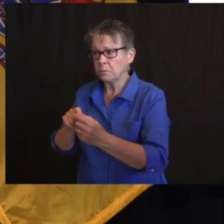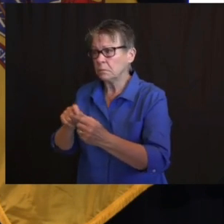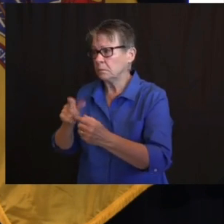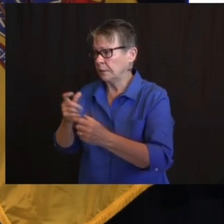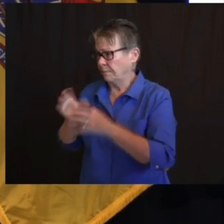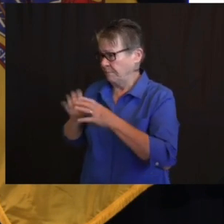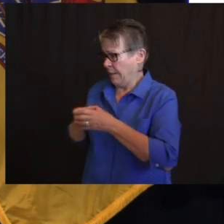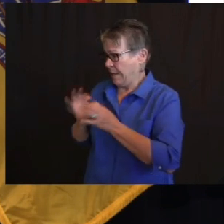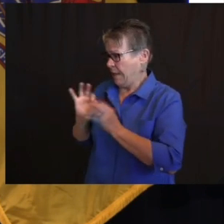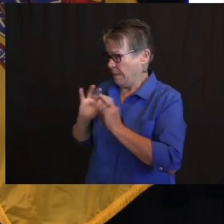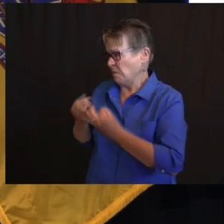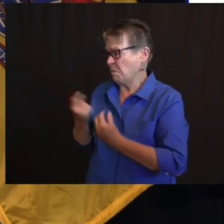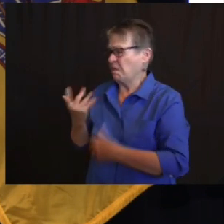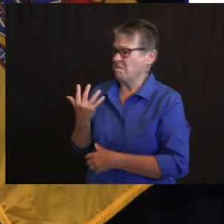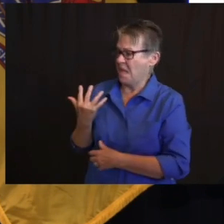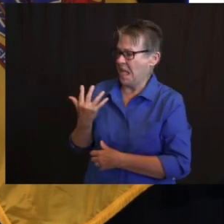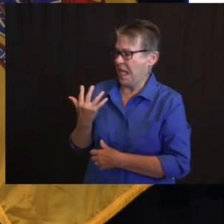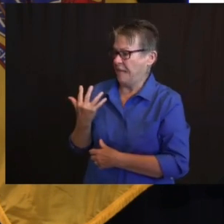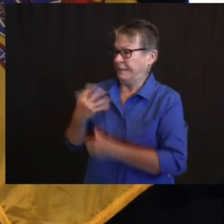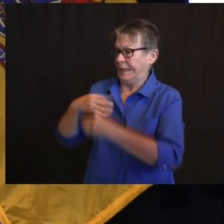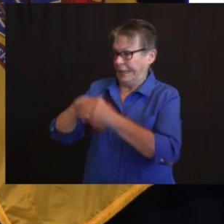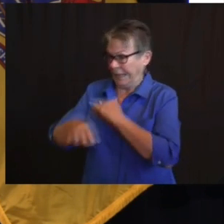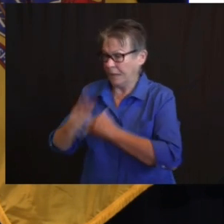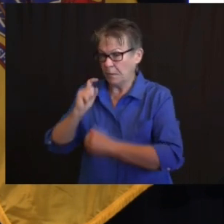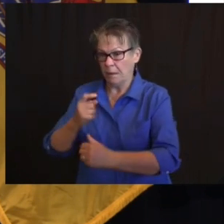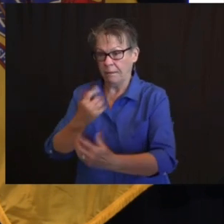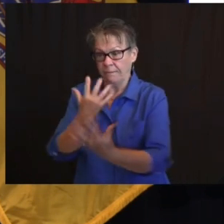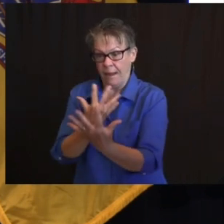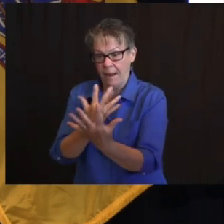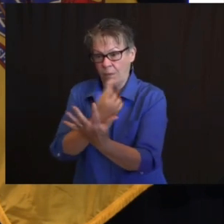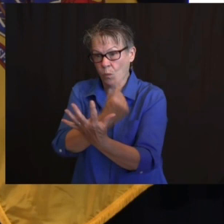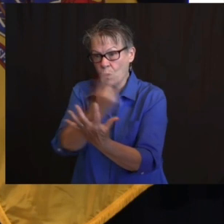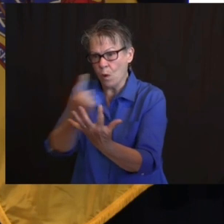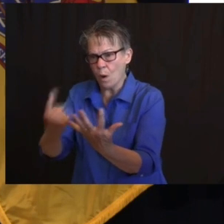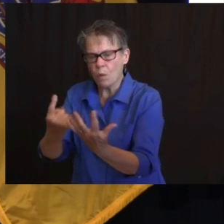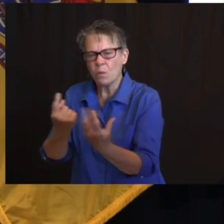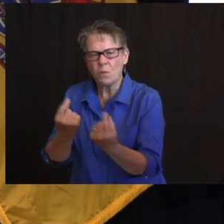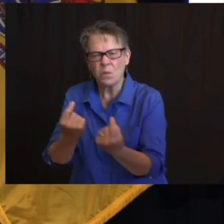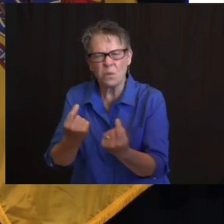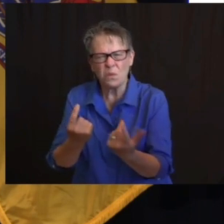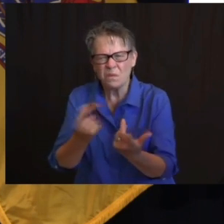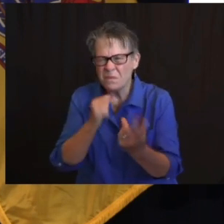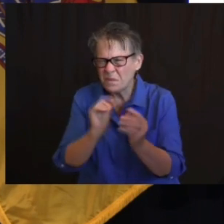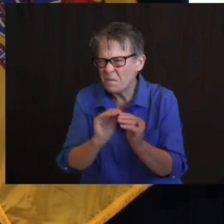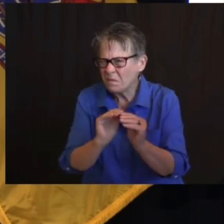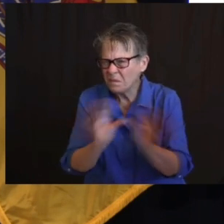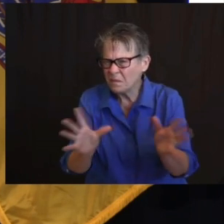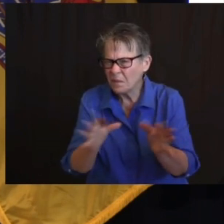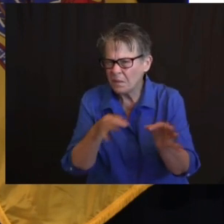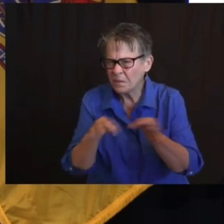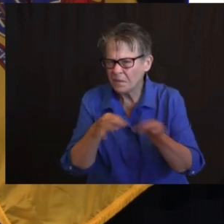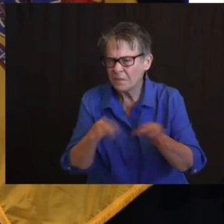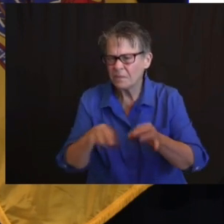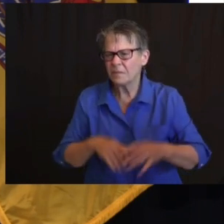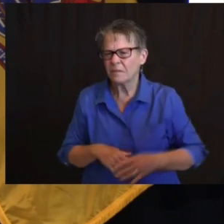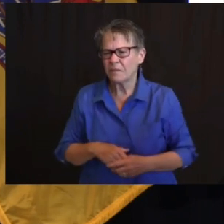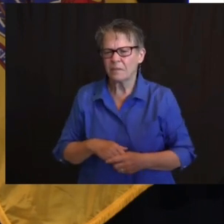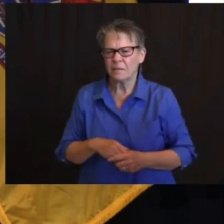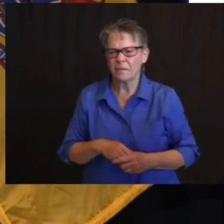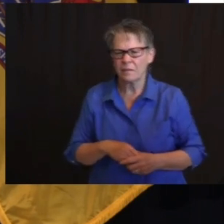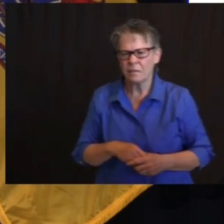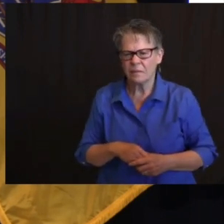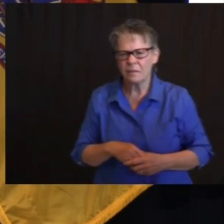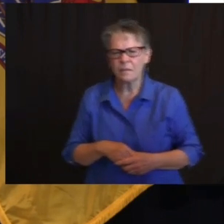population. Apparently there's some questions about whether or not these facilities can open. And lastly, the rate of transmission, as you noted,